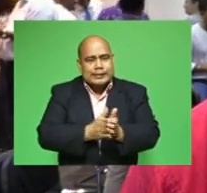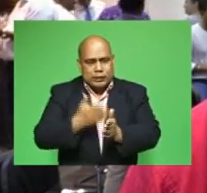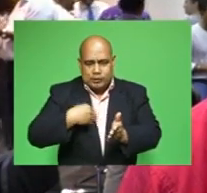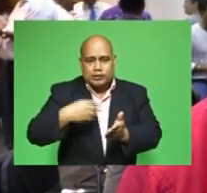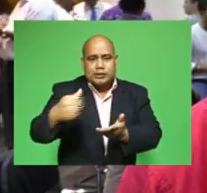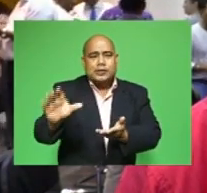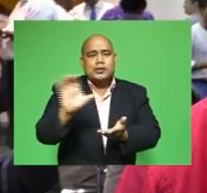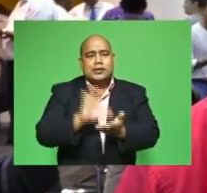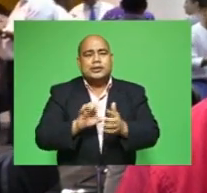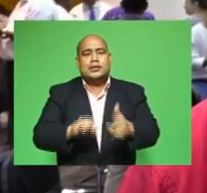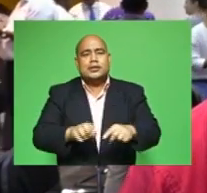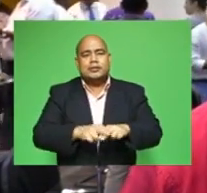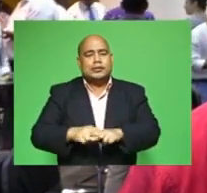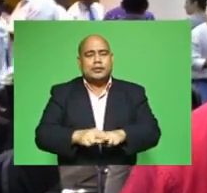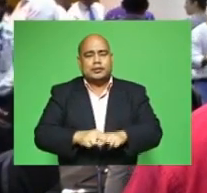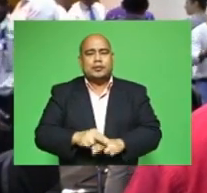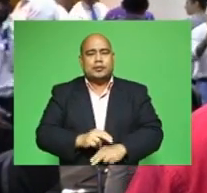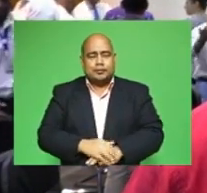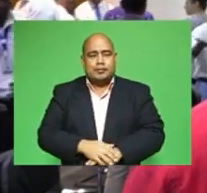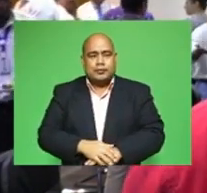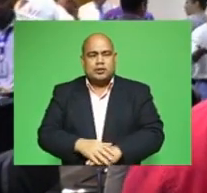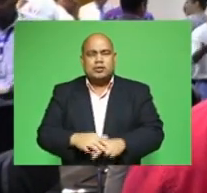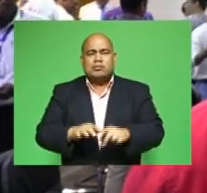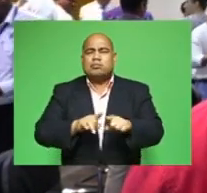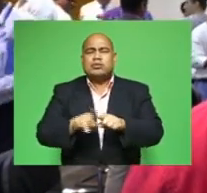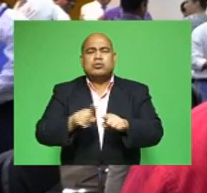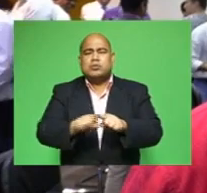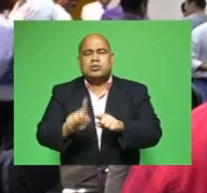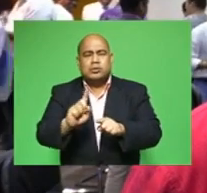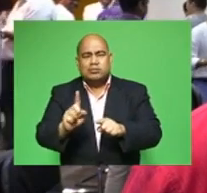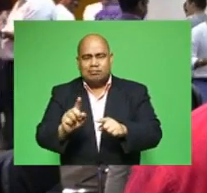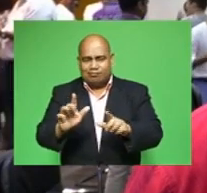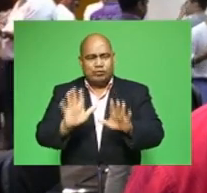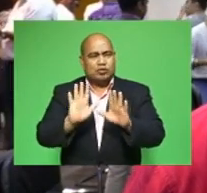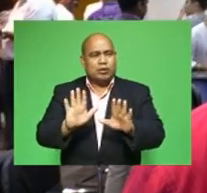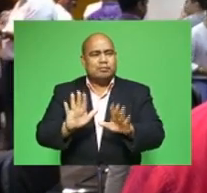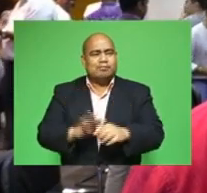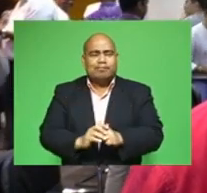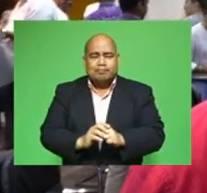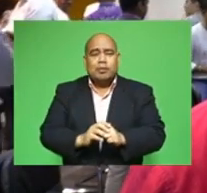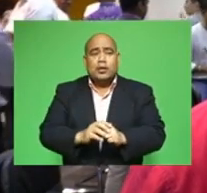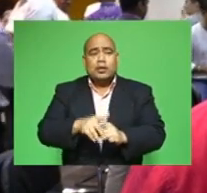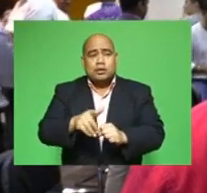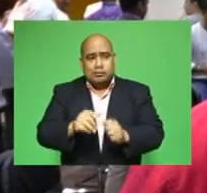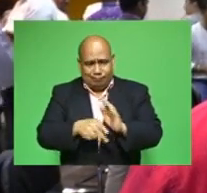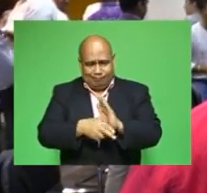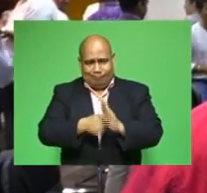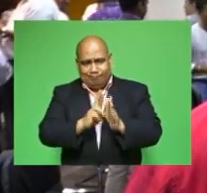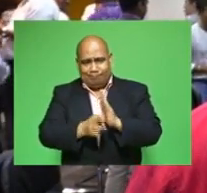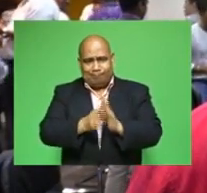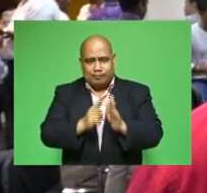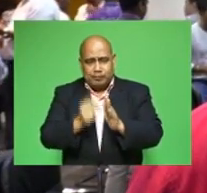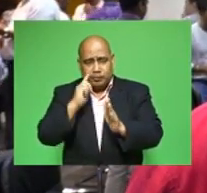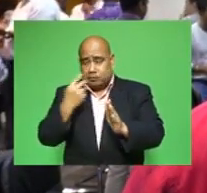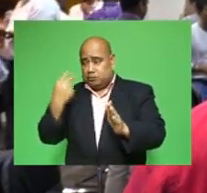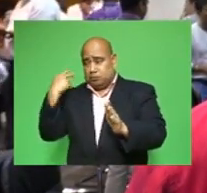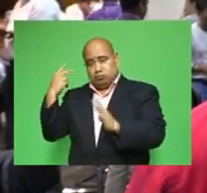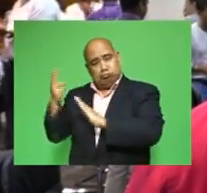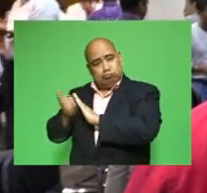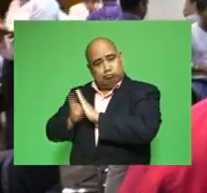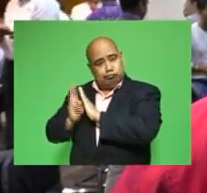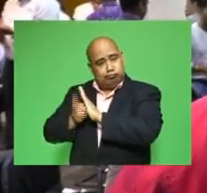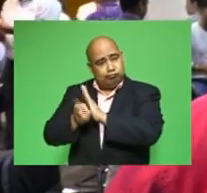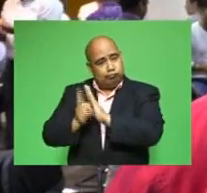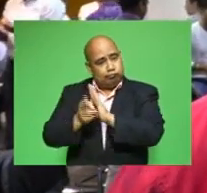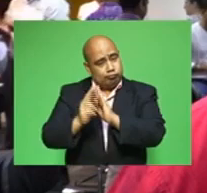it's a time to stop and to reflect and to devise very clear and effective strategies on how we're going to move forward during the